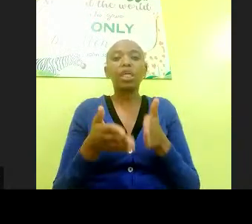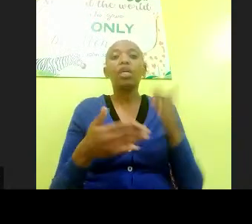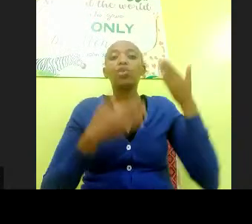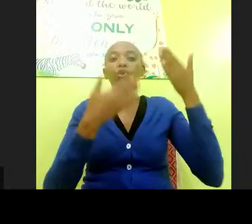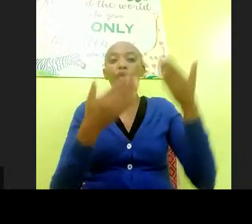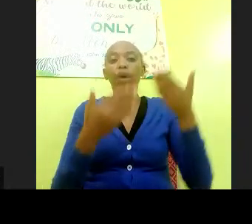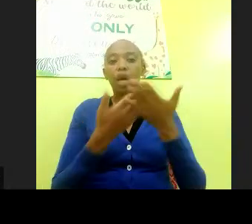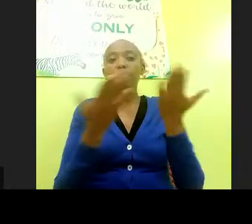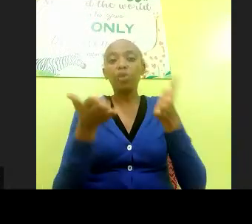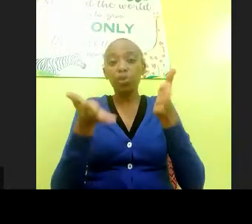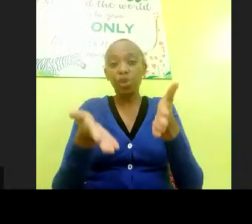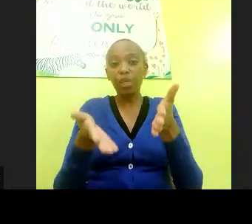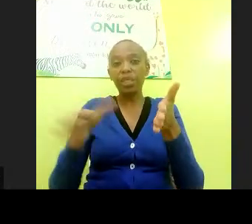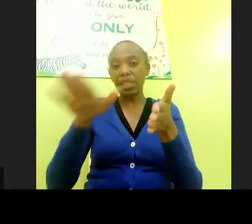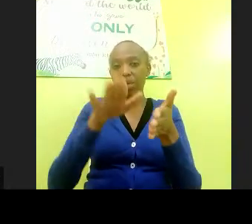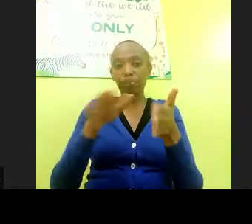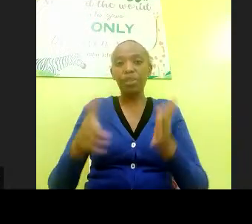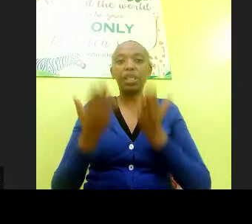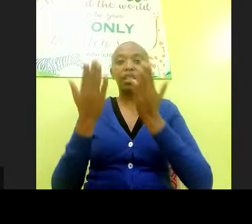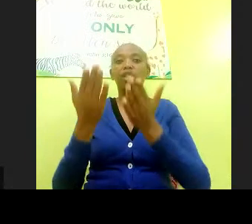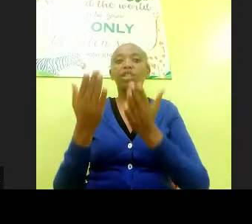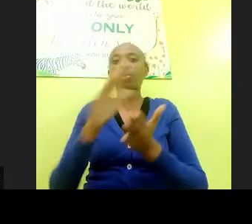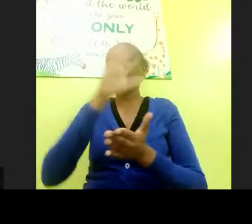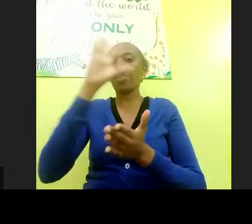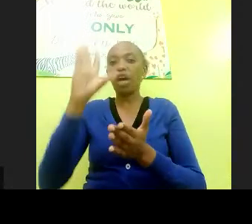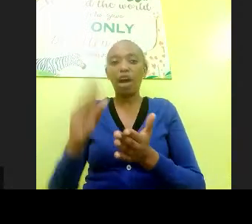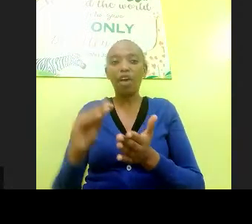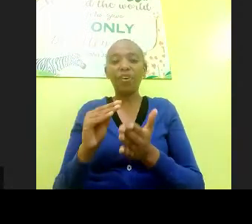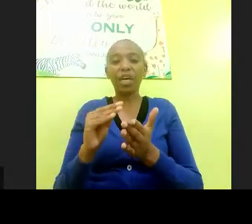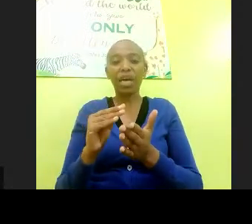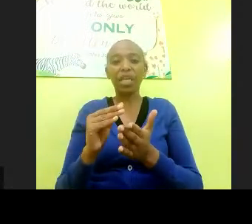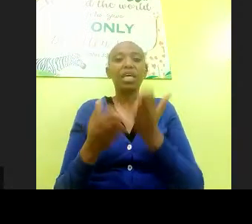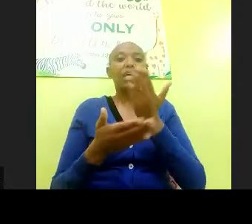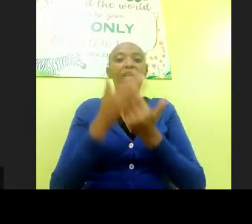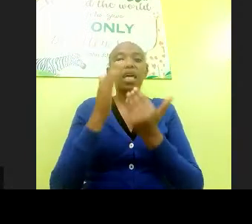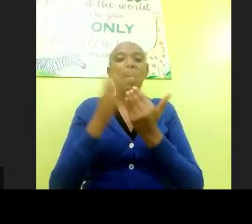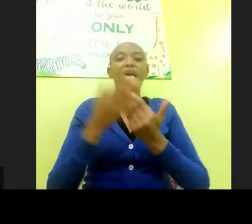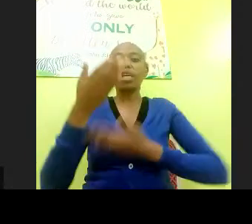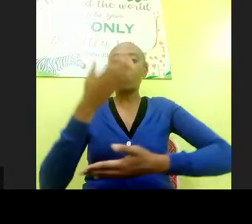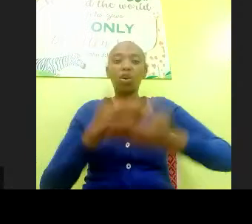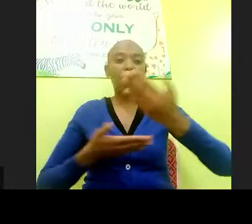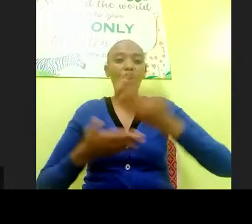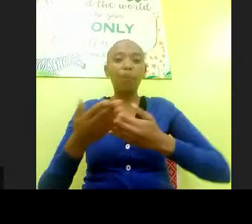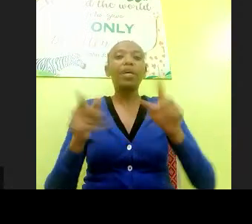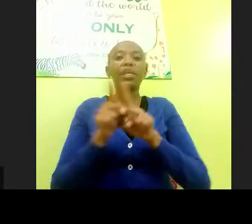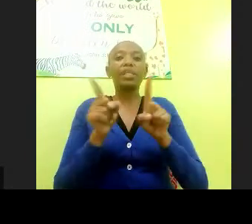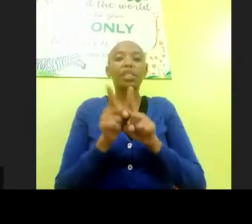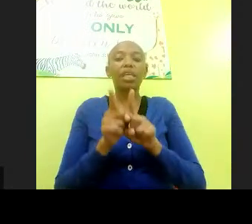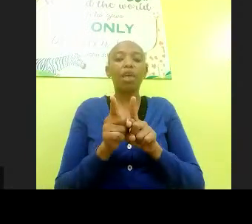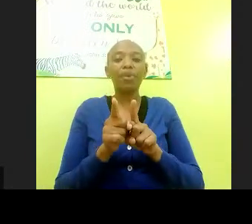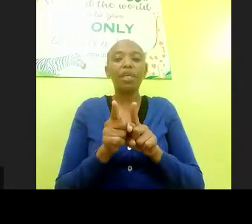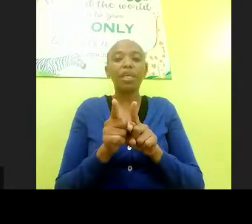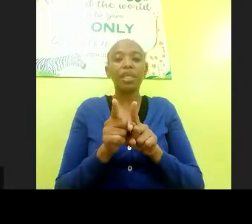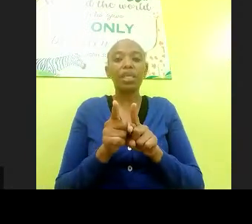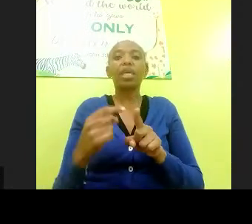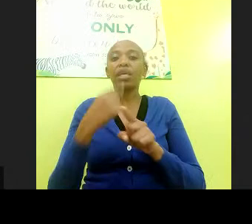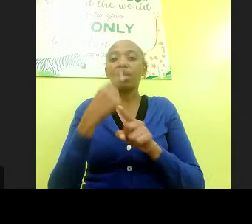to this presentation of the Africa Care Economy Index. As already alluded to by